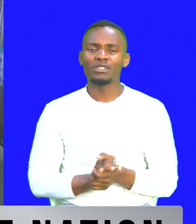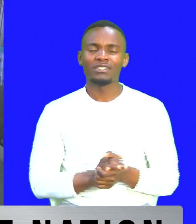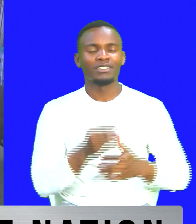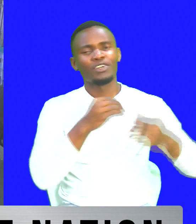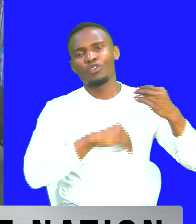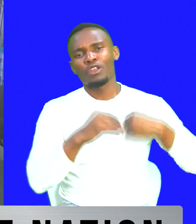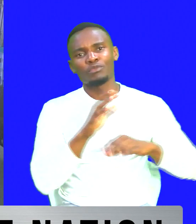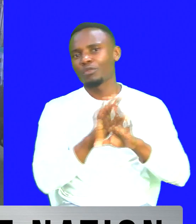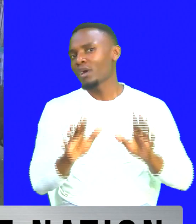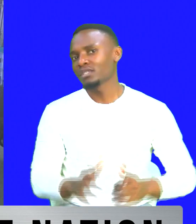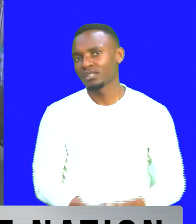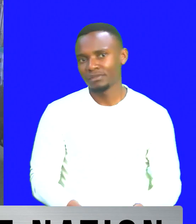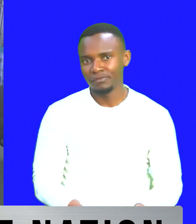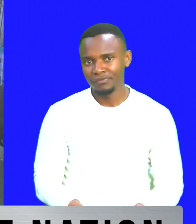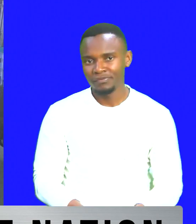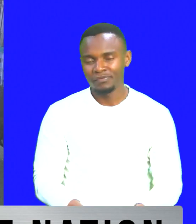see? Right.